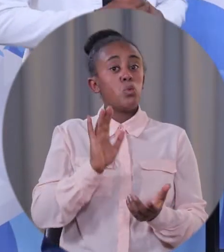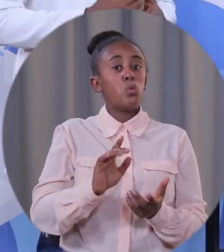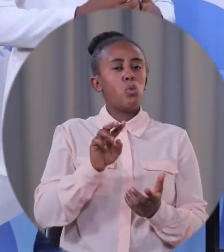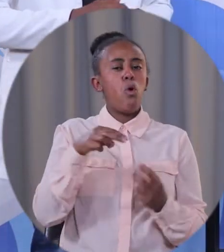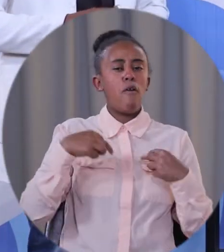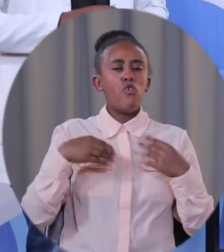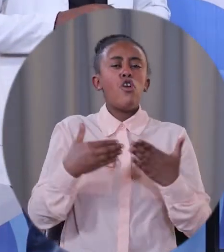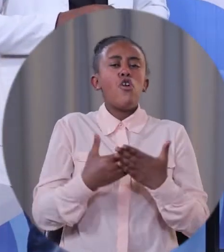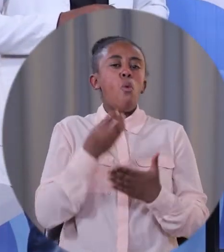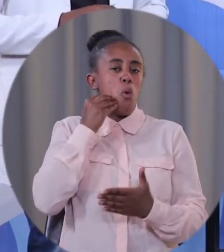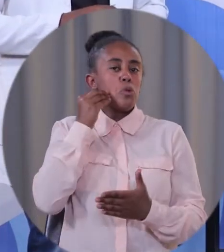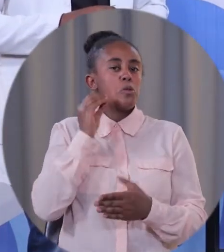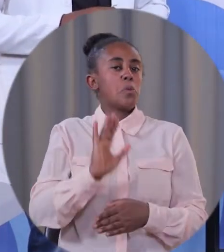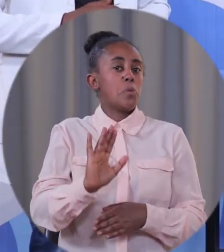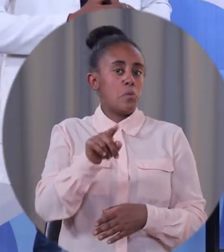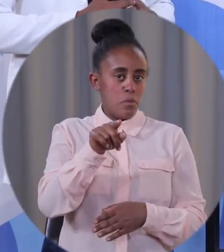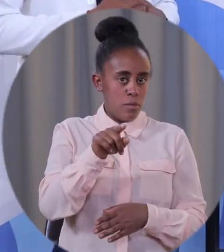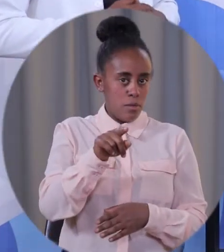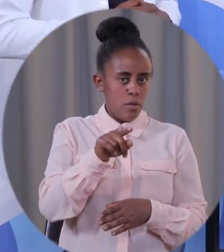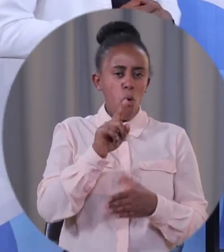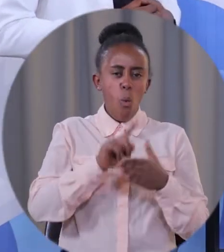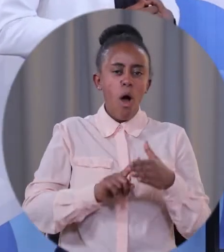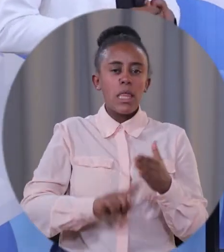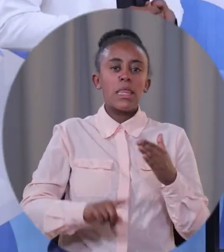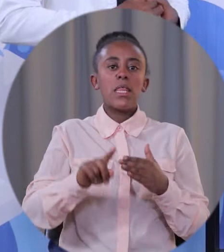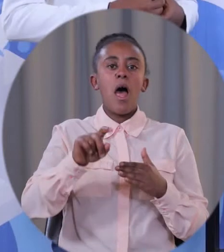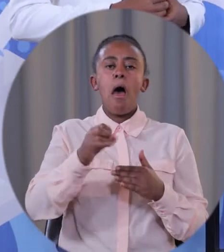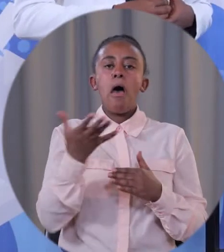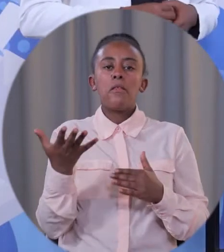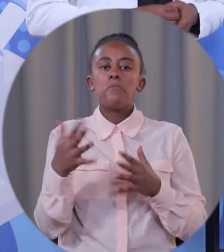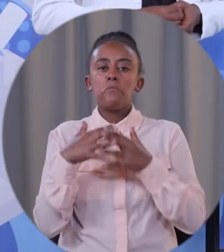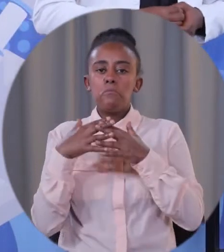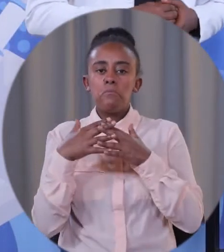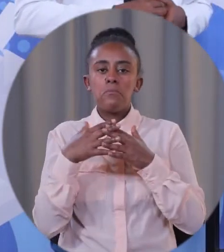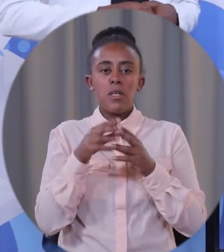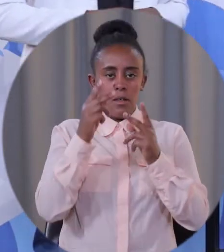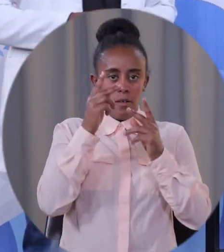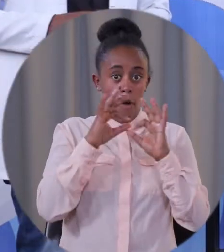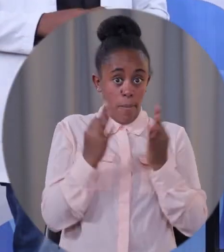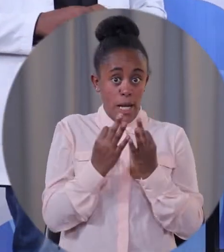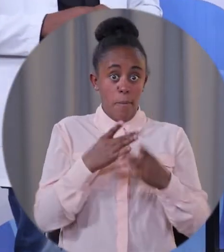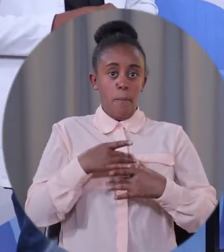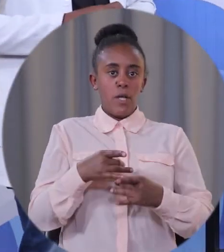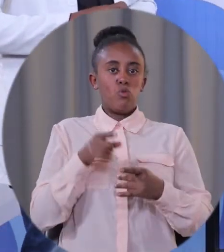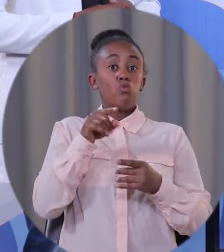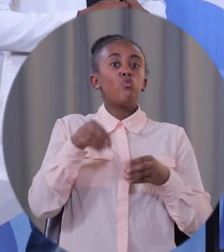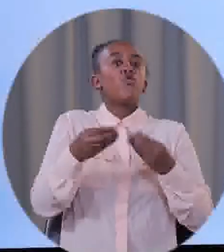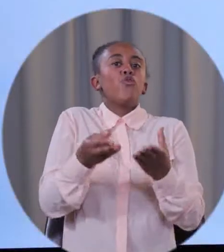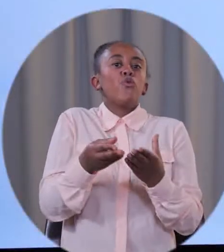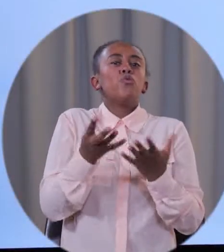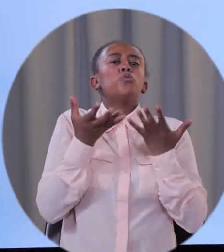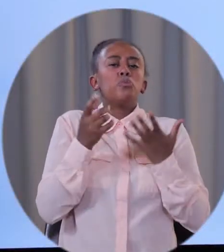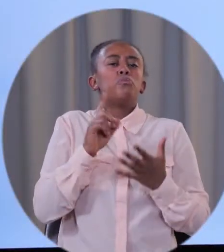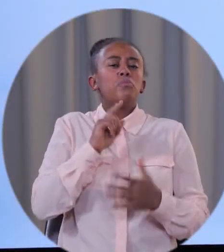a new house. What items do you want your family members to give you?